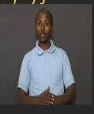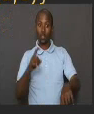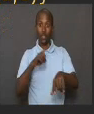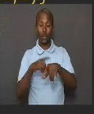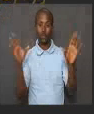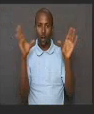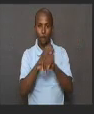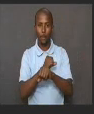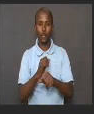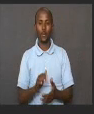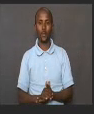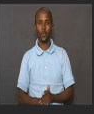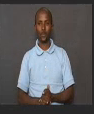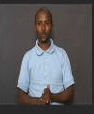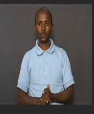Time's up.